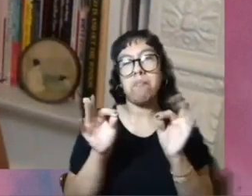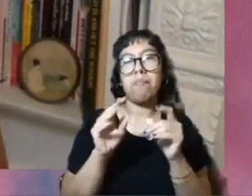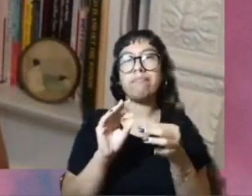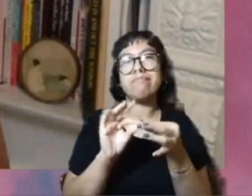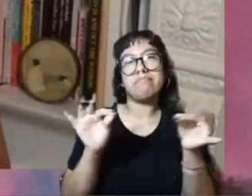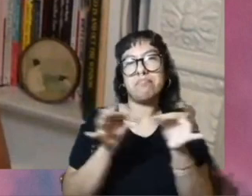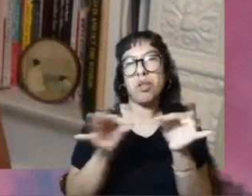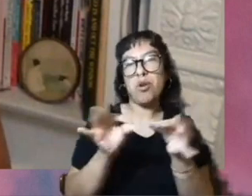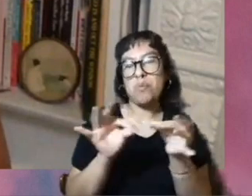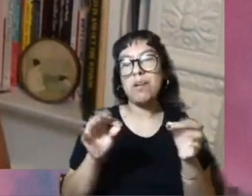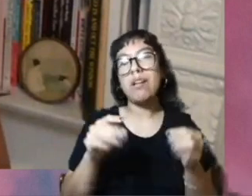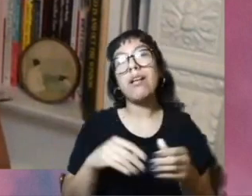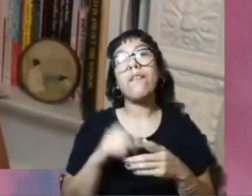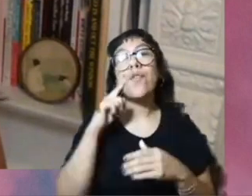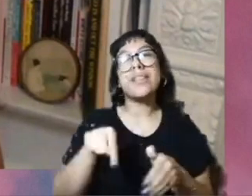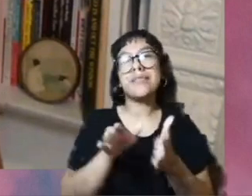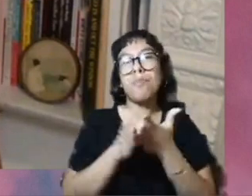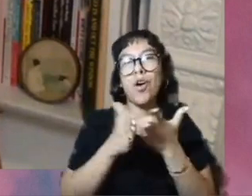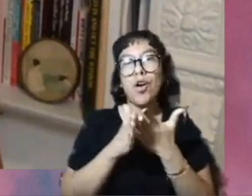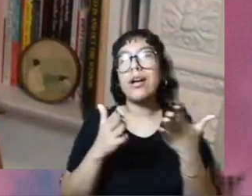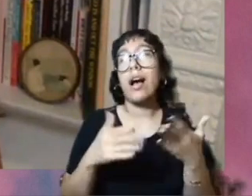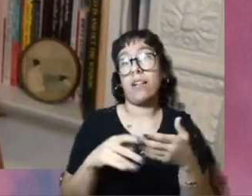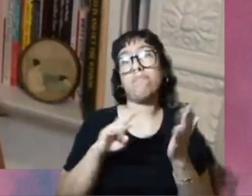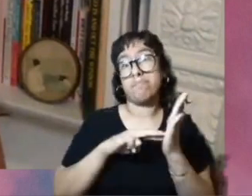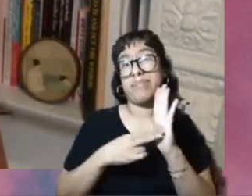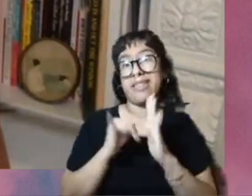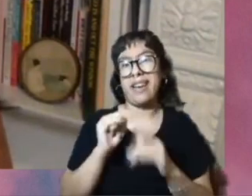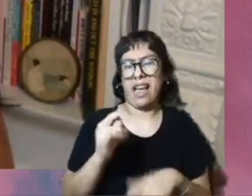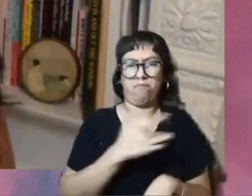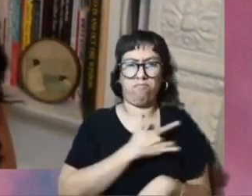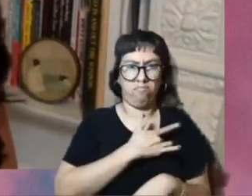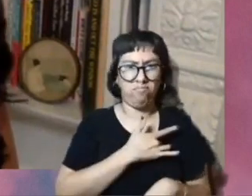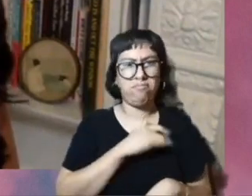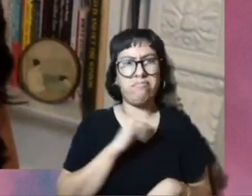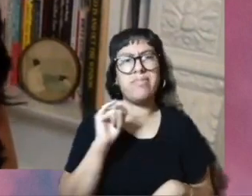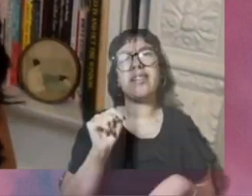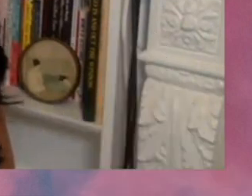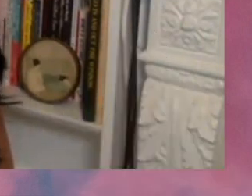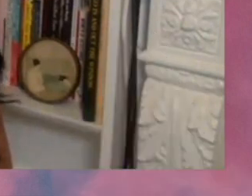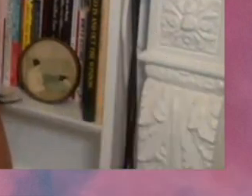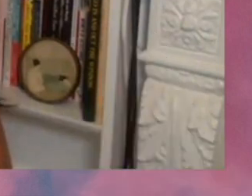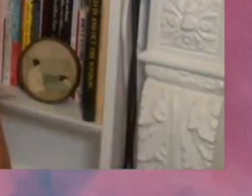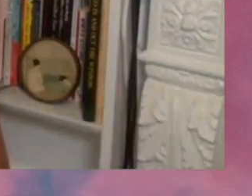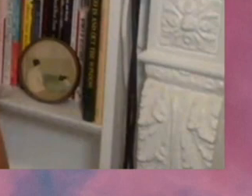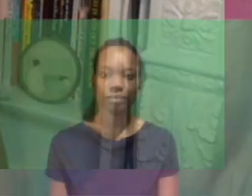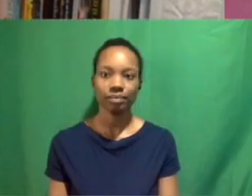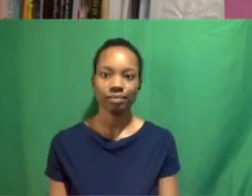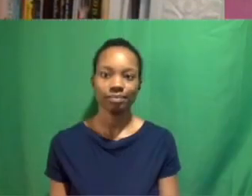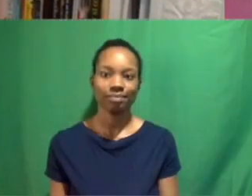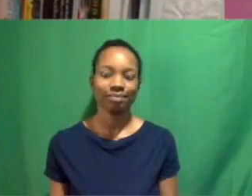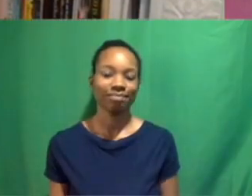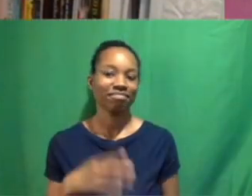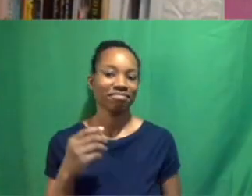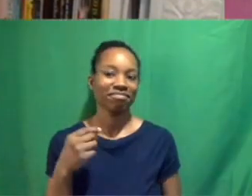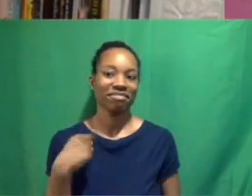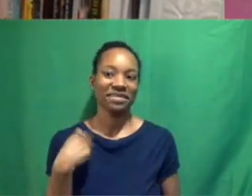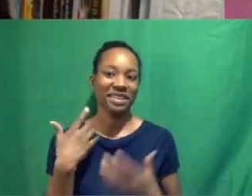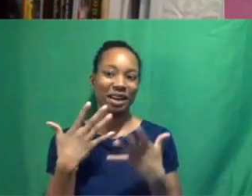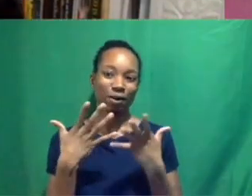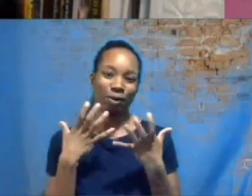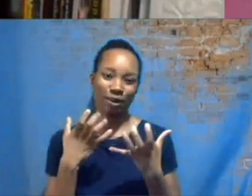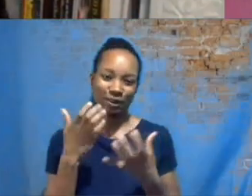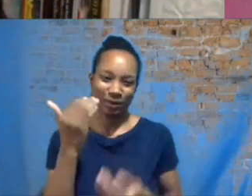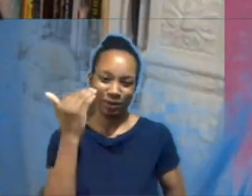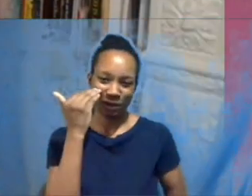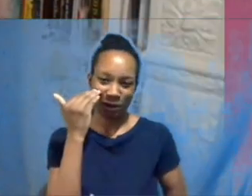because I really mean it and I feel it. And and I want you to know it. So this is what I wrote when I